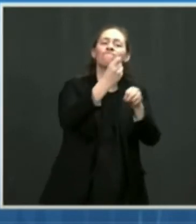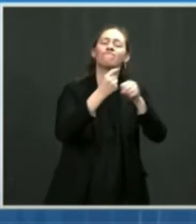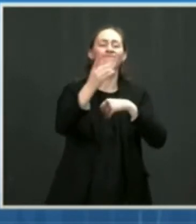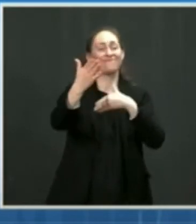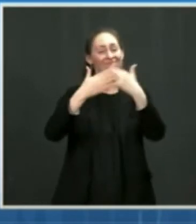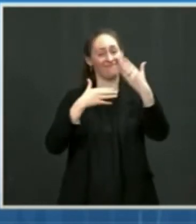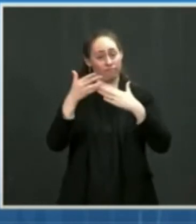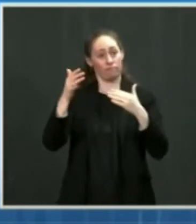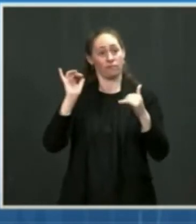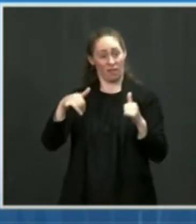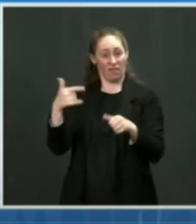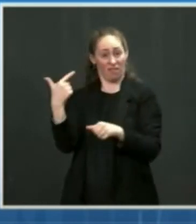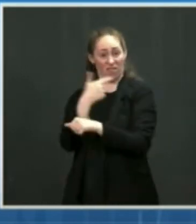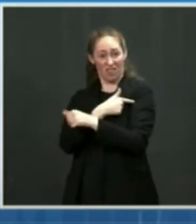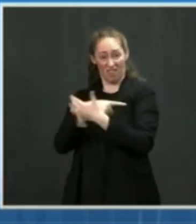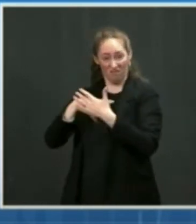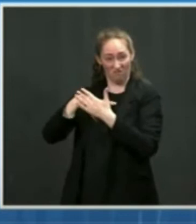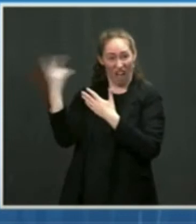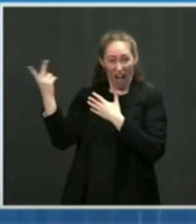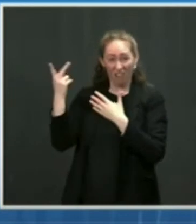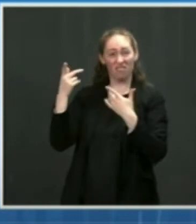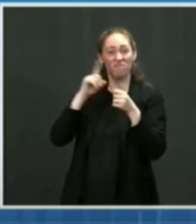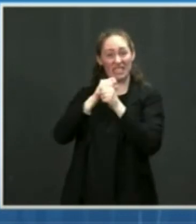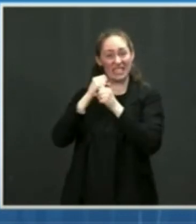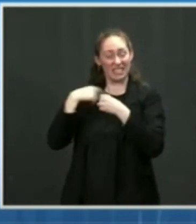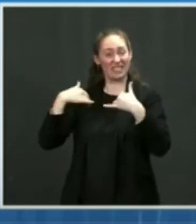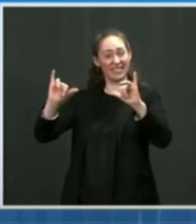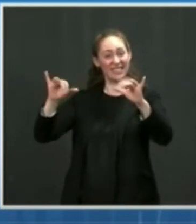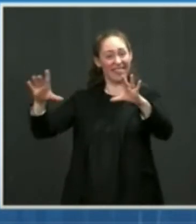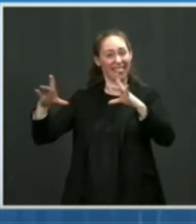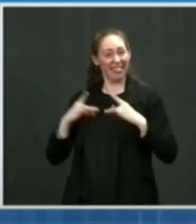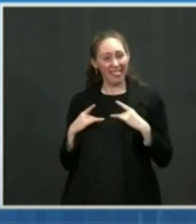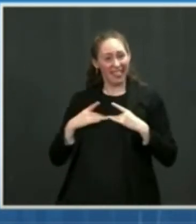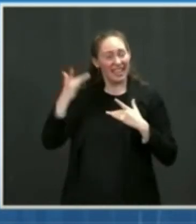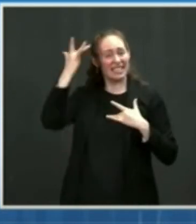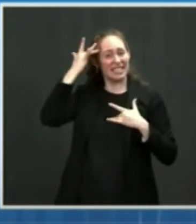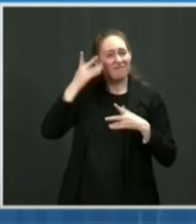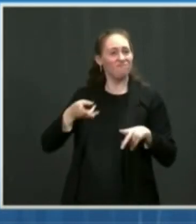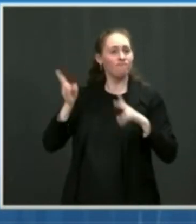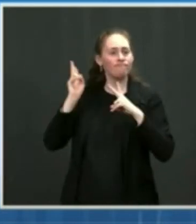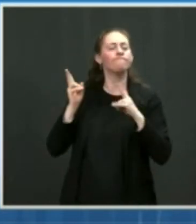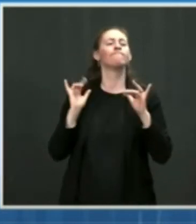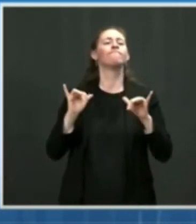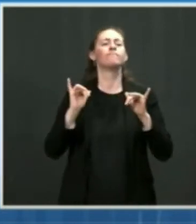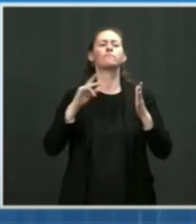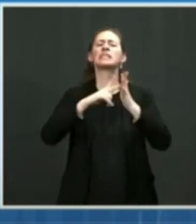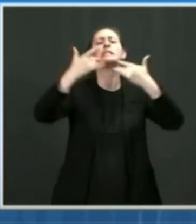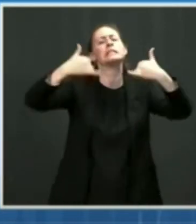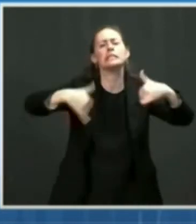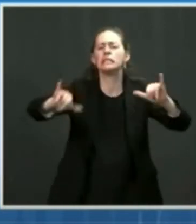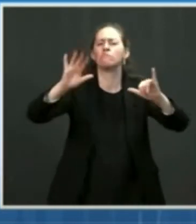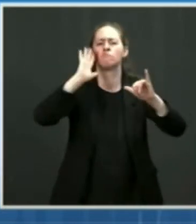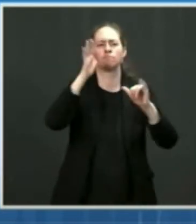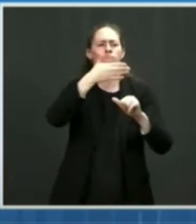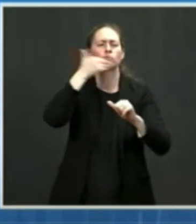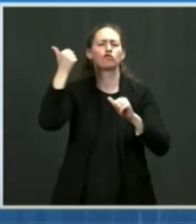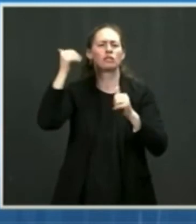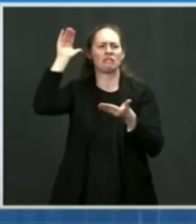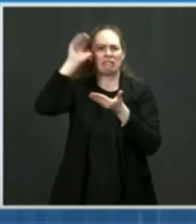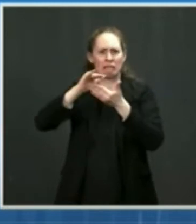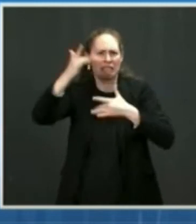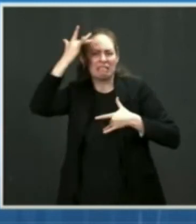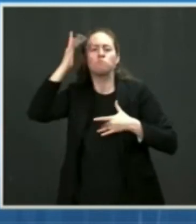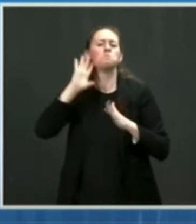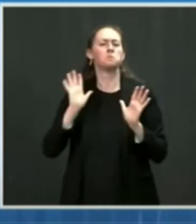to protect against infection, it often protects against serious disease. Next slide. If you look at